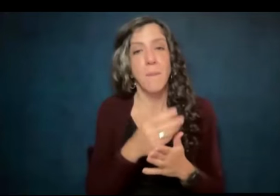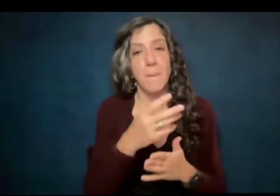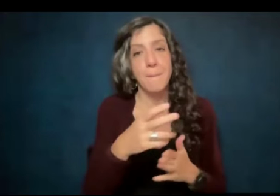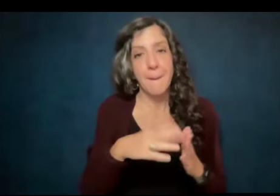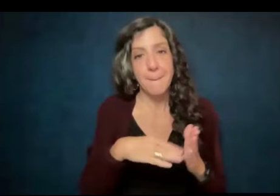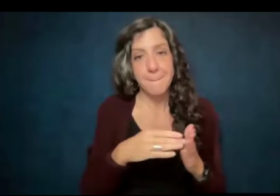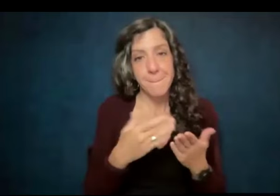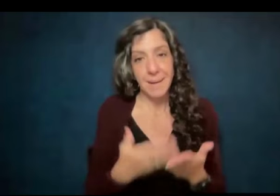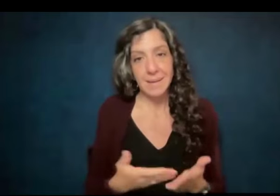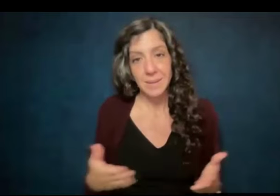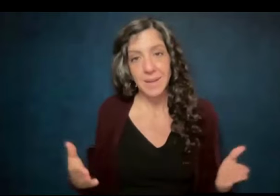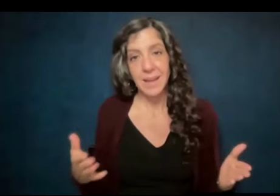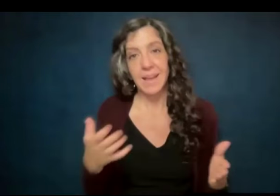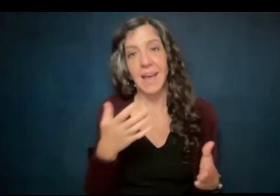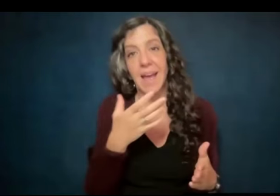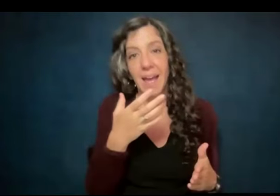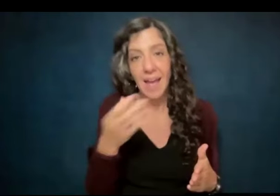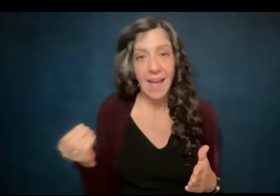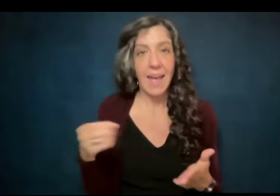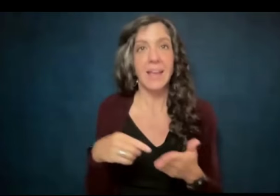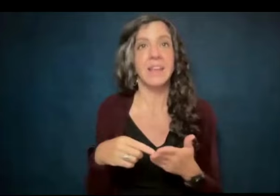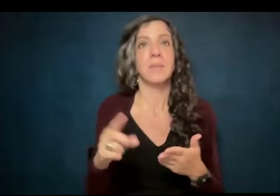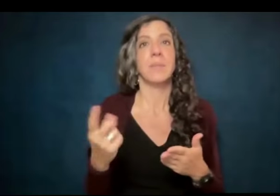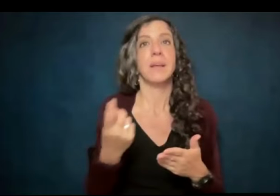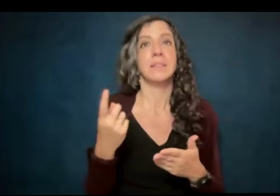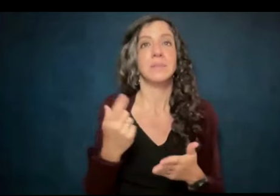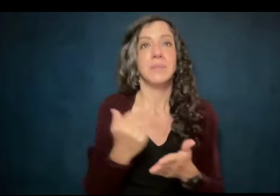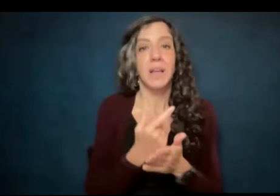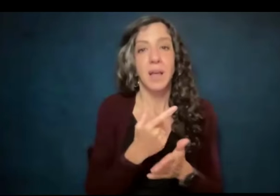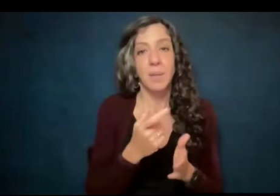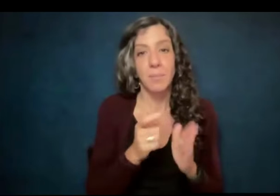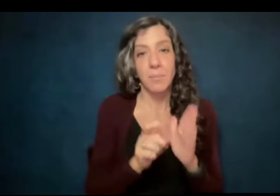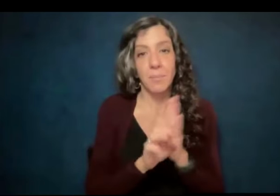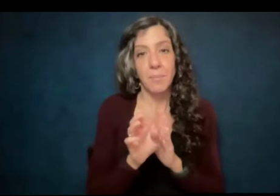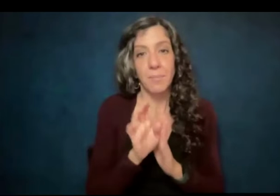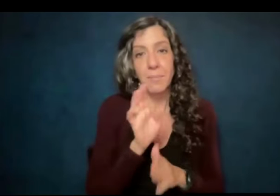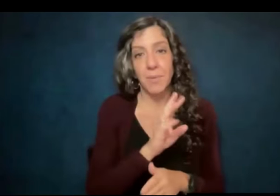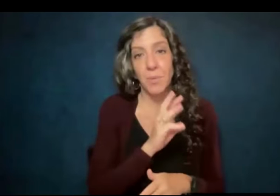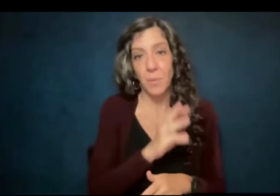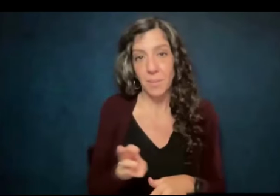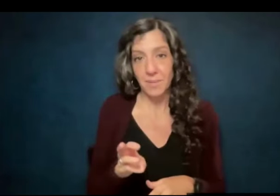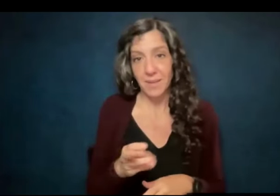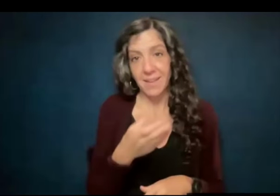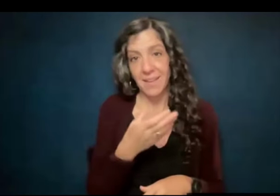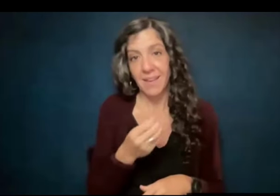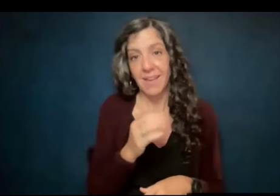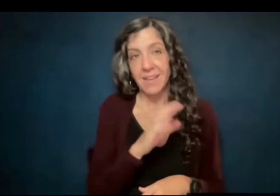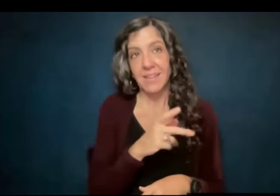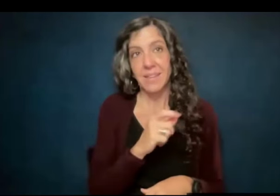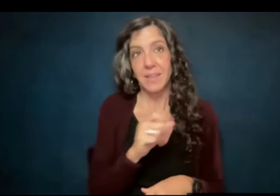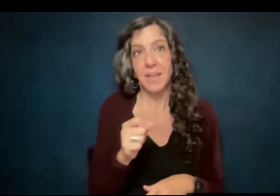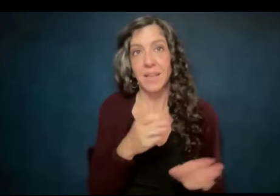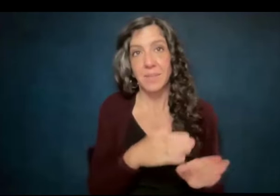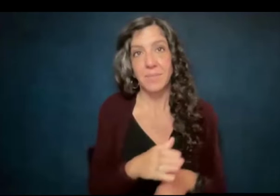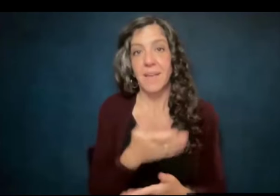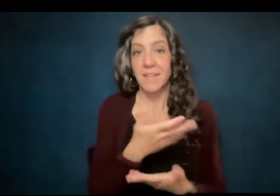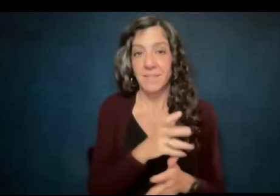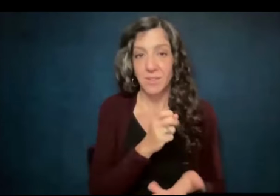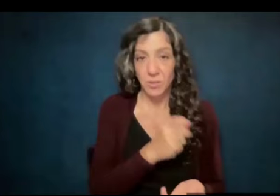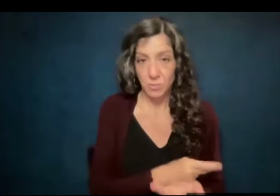paint supplies and to pay someone to help develop his website. And his pass plan is